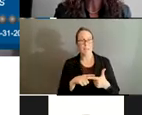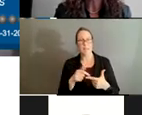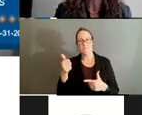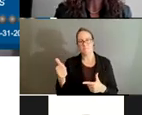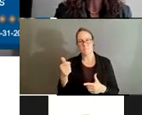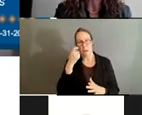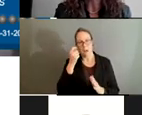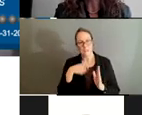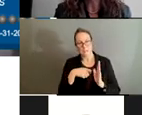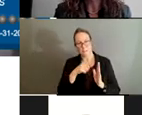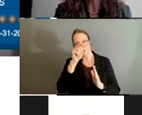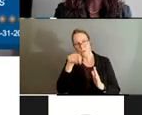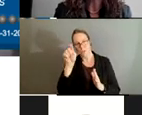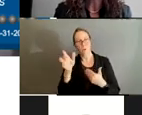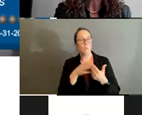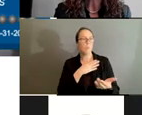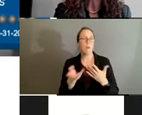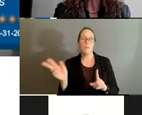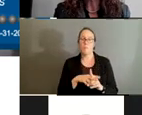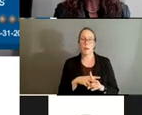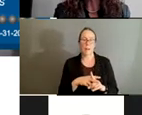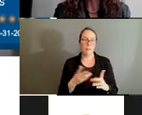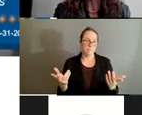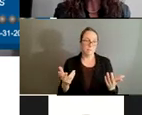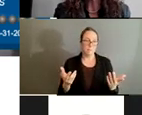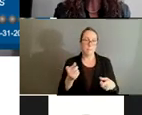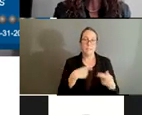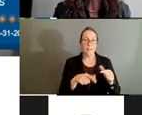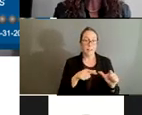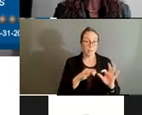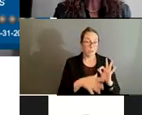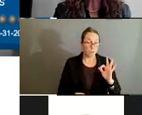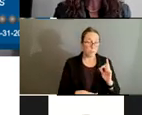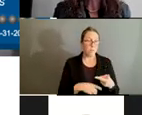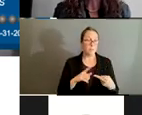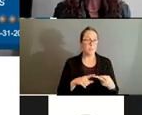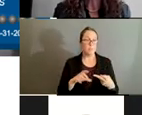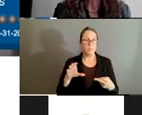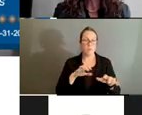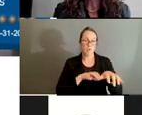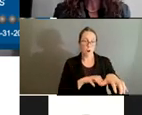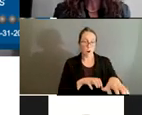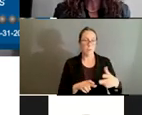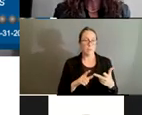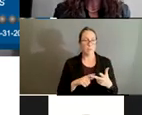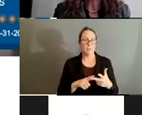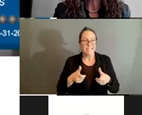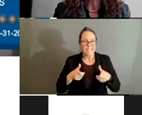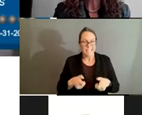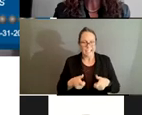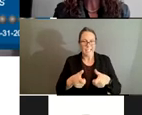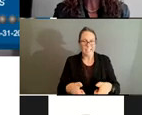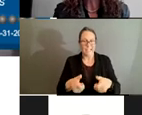identify and they could check all that apply, whether that's a sign language interpreter, CART, text messages to